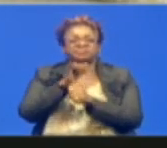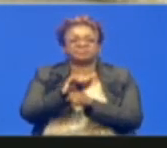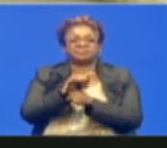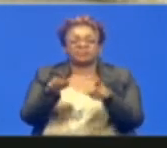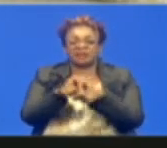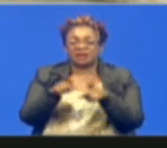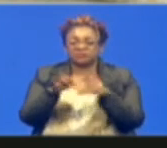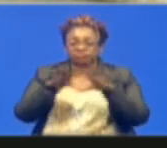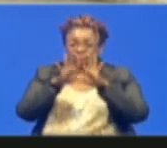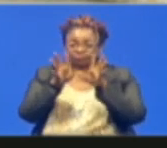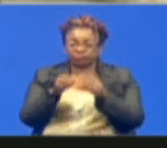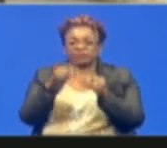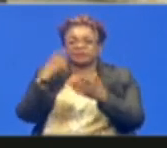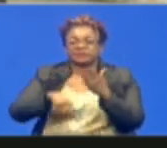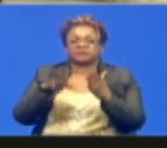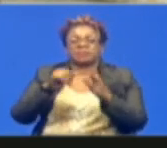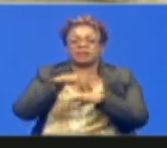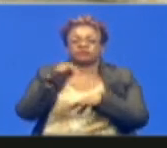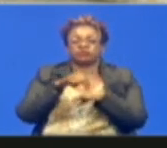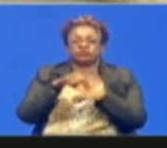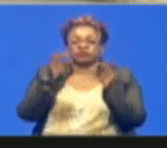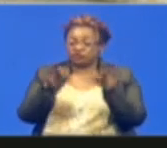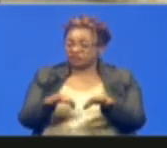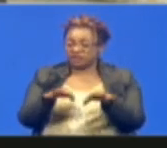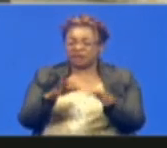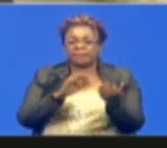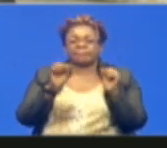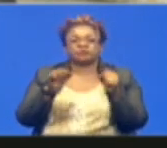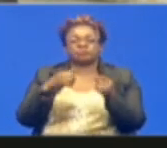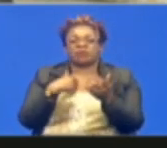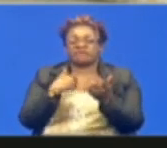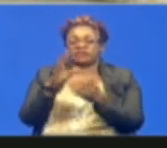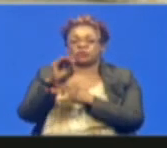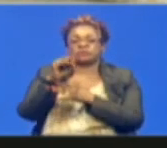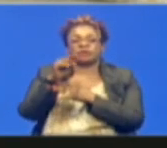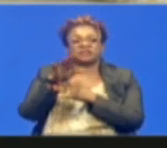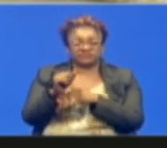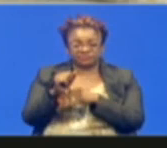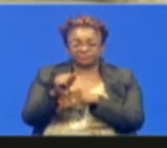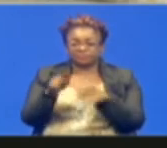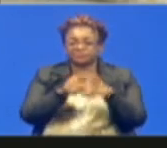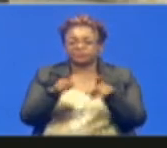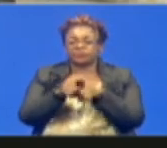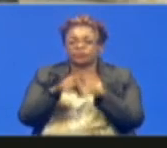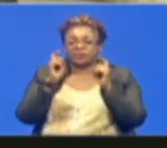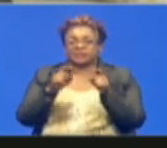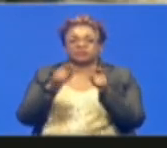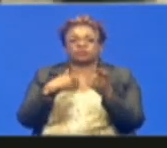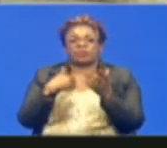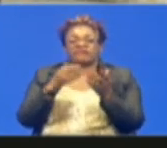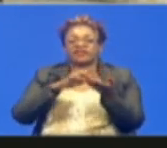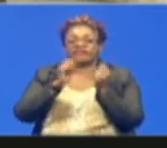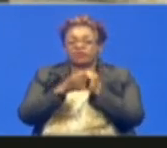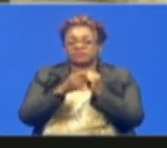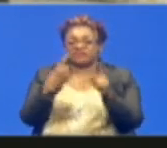blanket increase in taxes by the National Treasury might turn out to be counterproductive. It will also need to cling on to hope that reforms in various